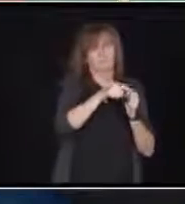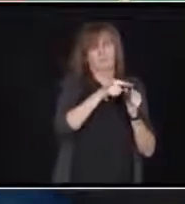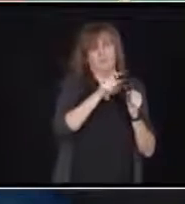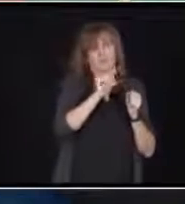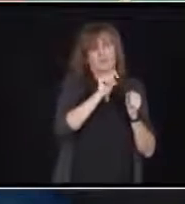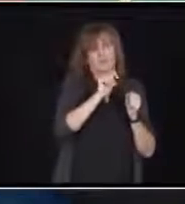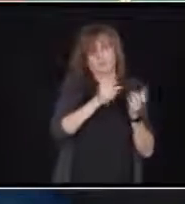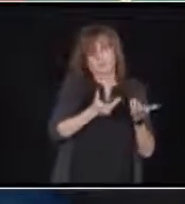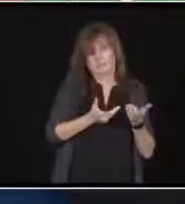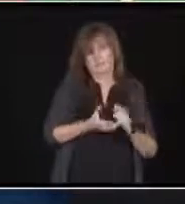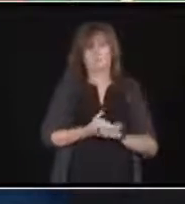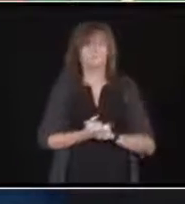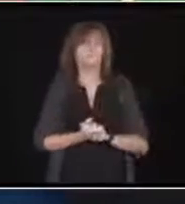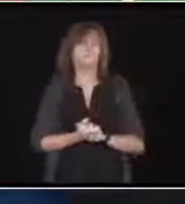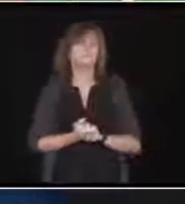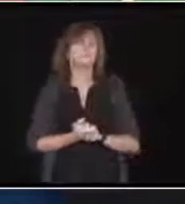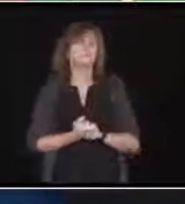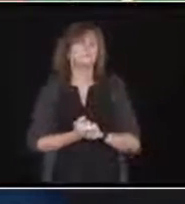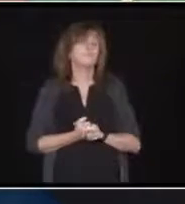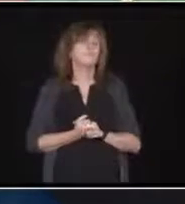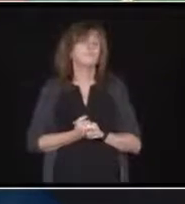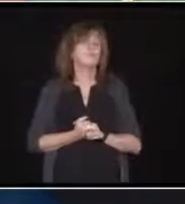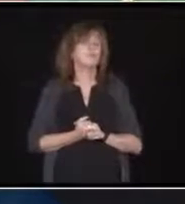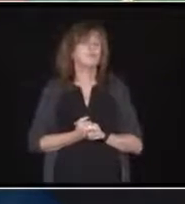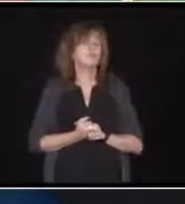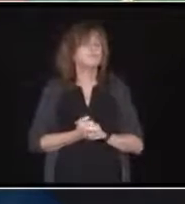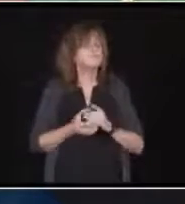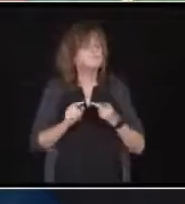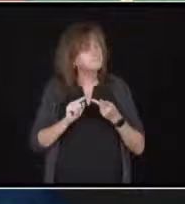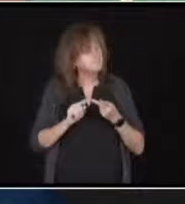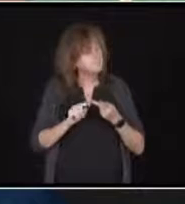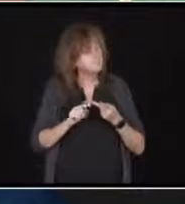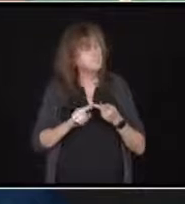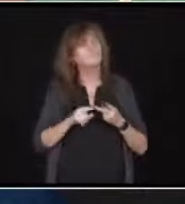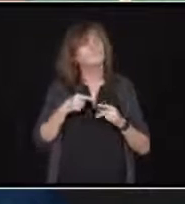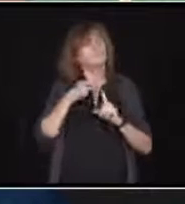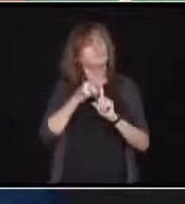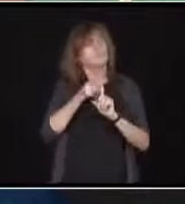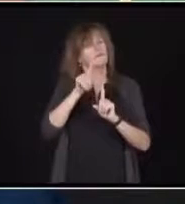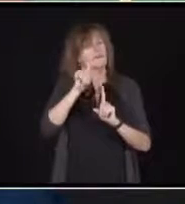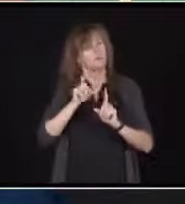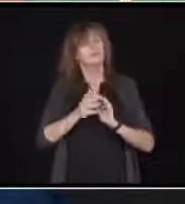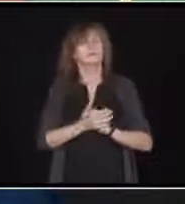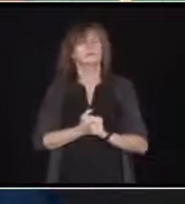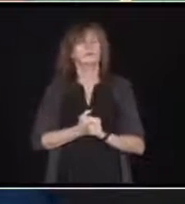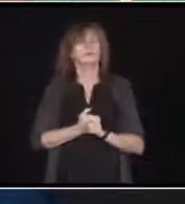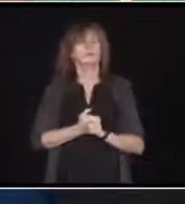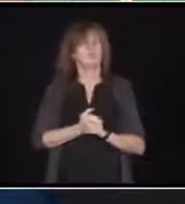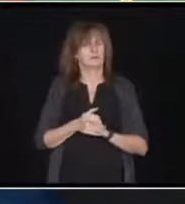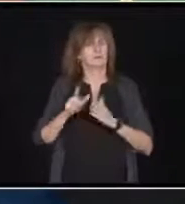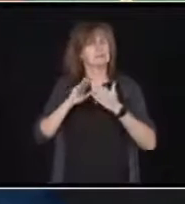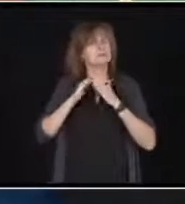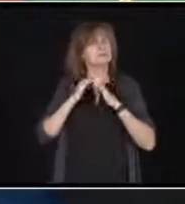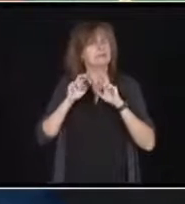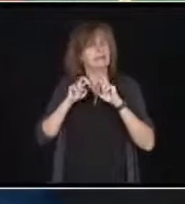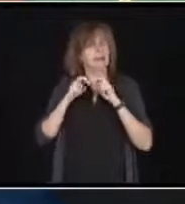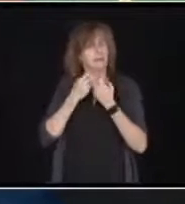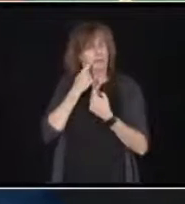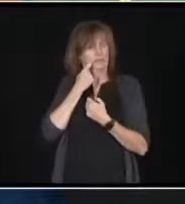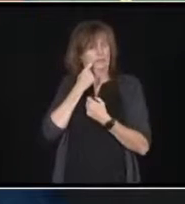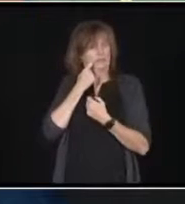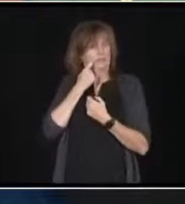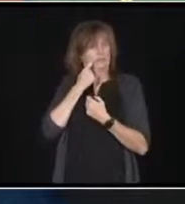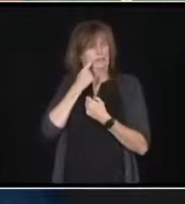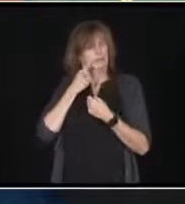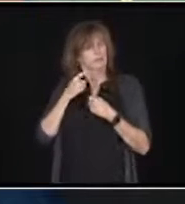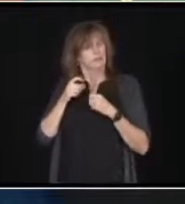subject, Premier, the medical officer for health in front of Dr. Etches in front of City Council just a few moments ago mentioned the fact that the capital came